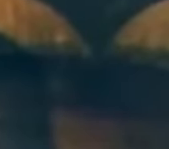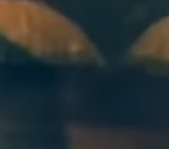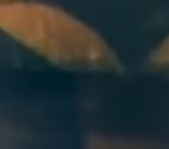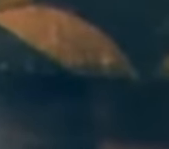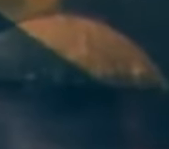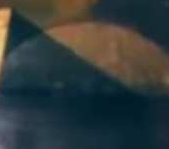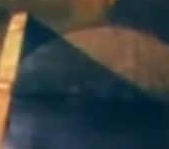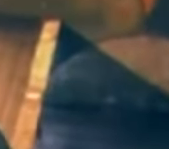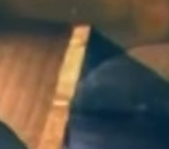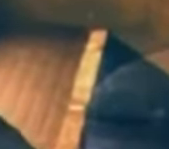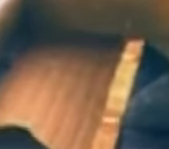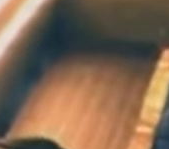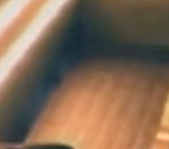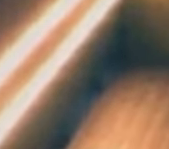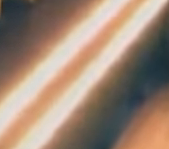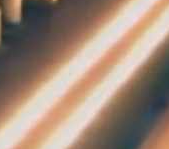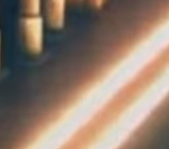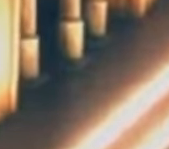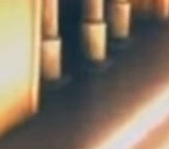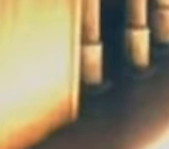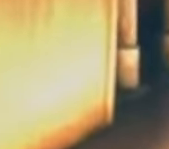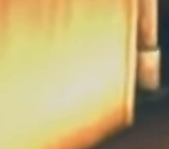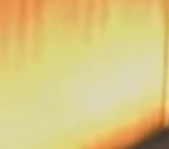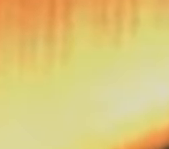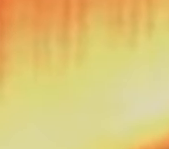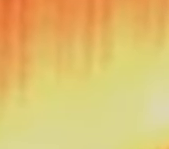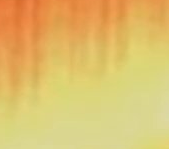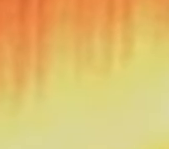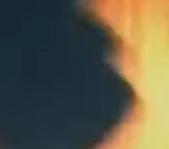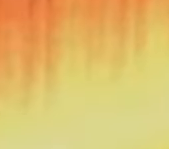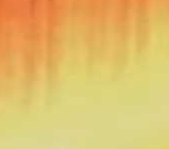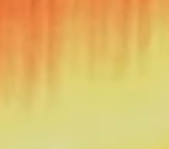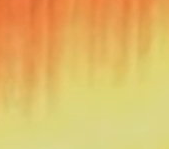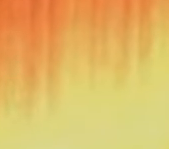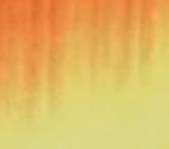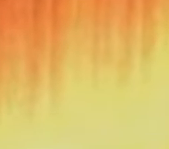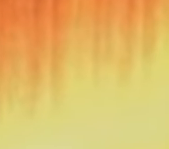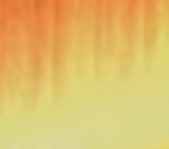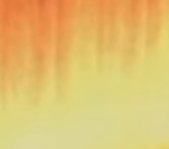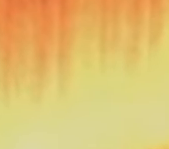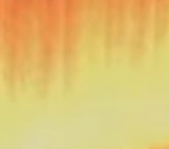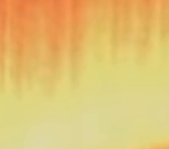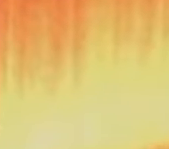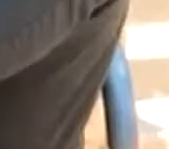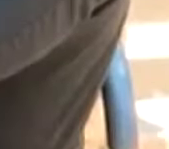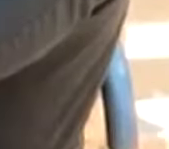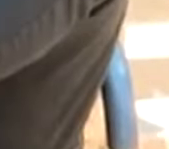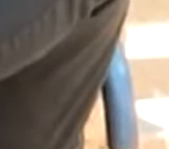a one of a kind, one hard to find. But you never know, you always grow my mind.